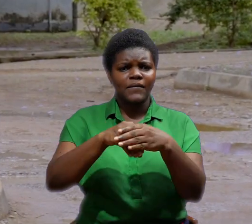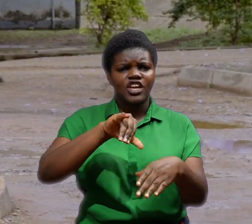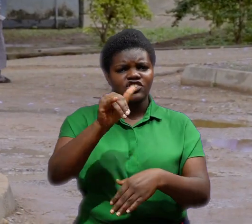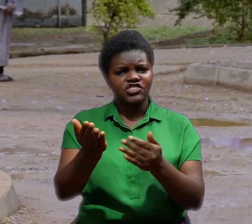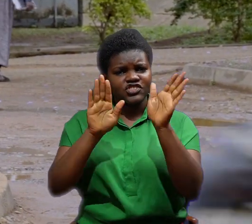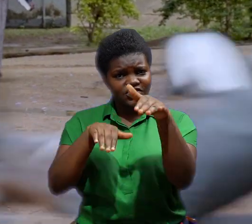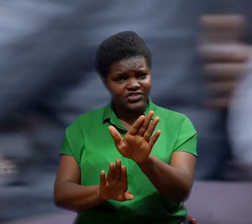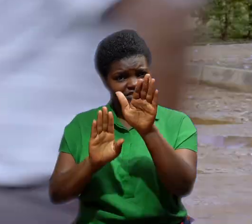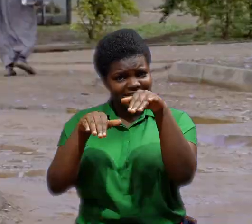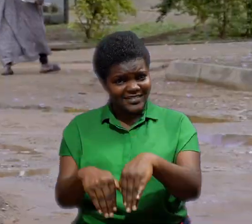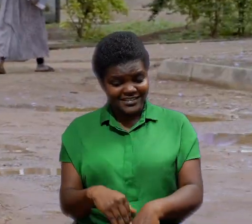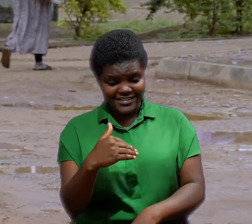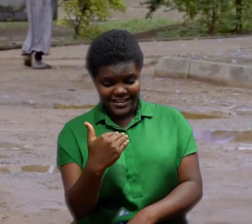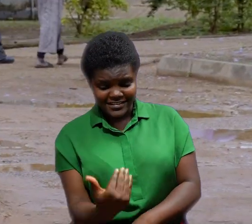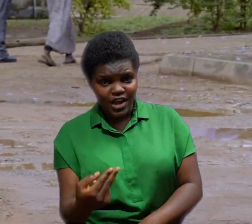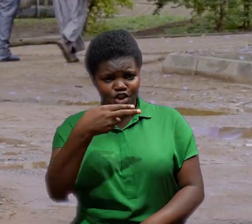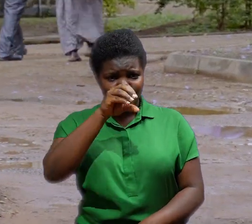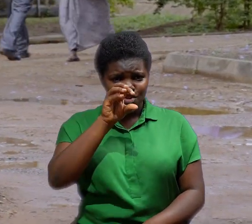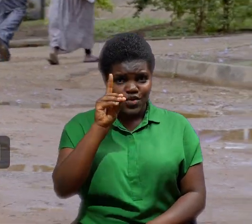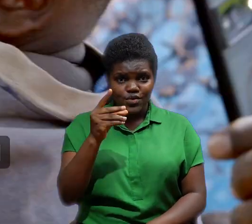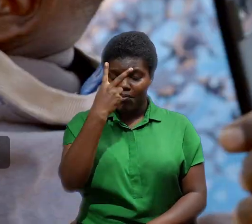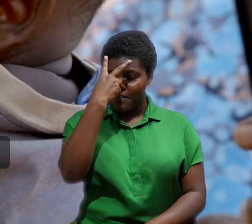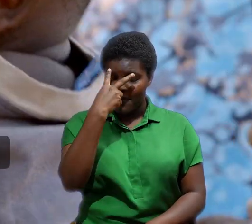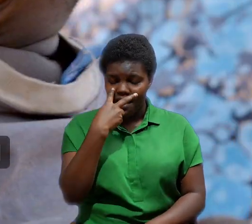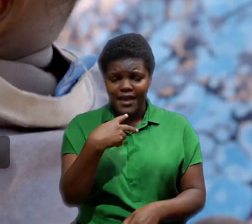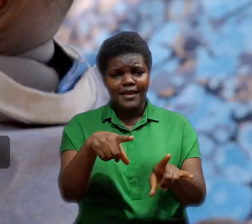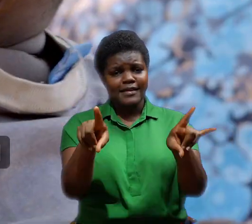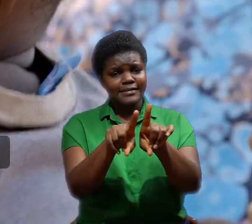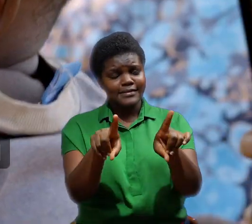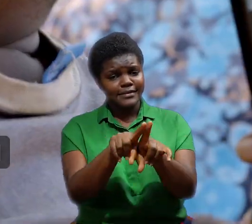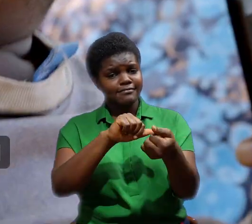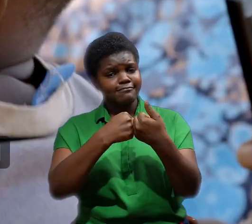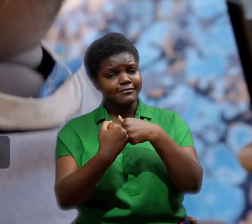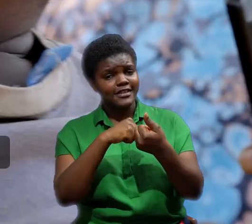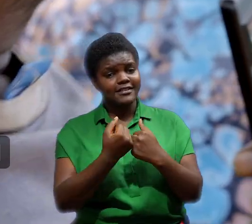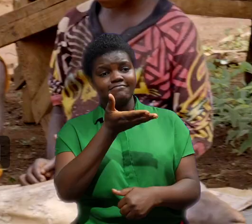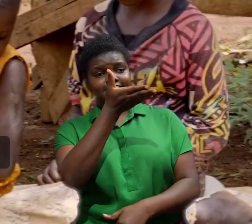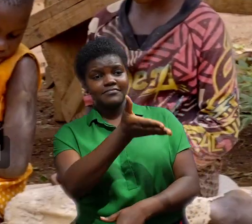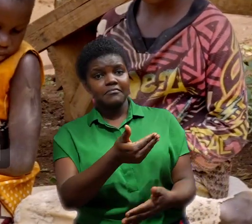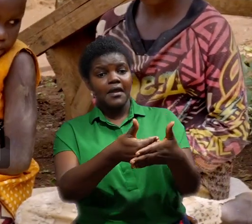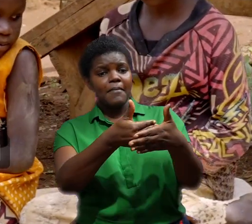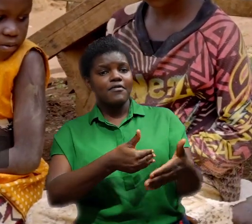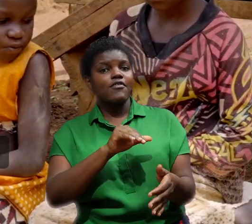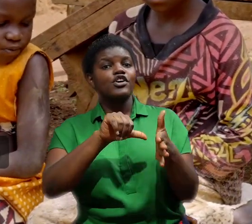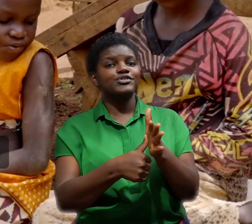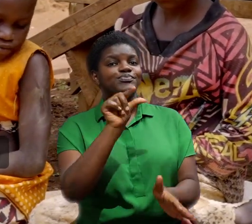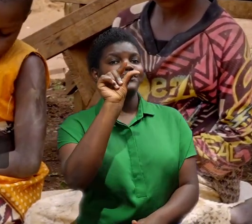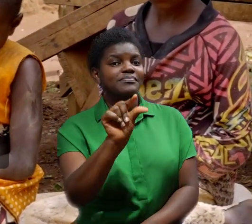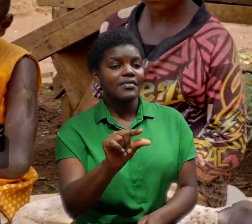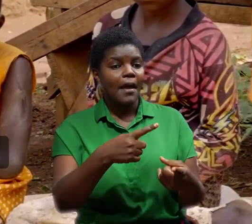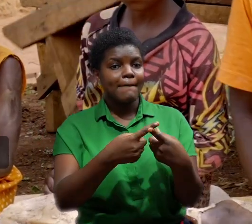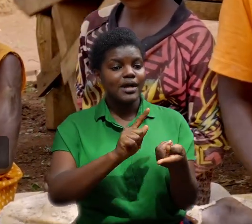In Ginger, childhood blindness is a significant challenge. What was a small